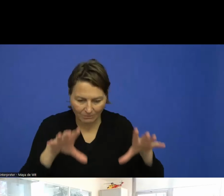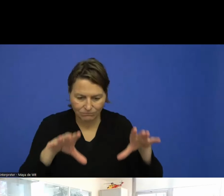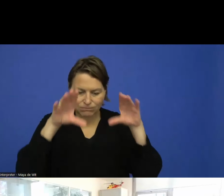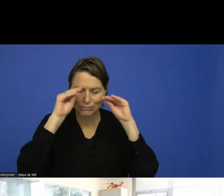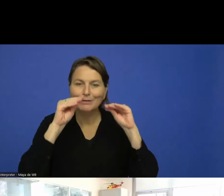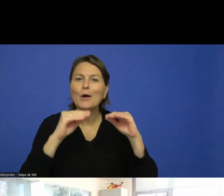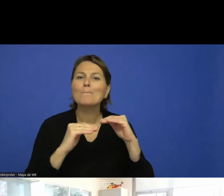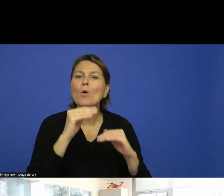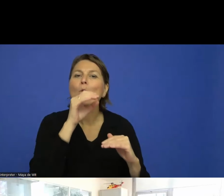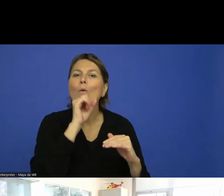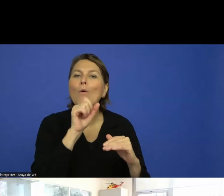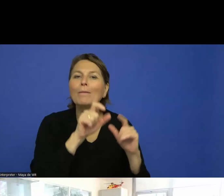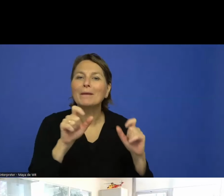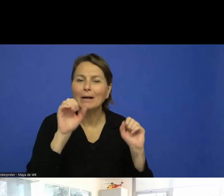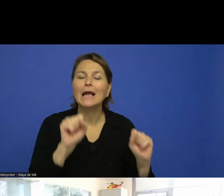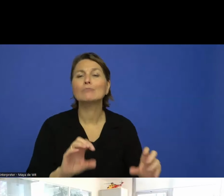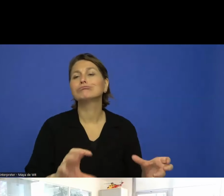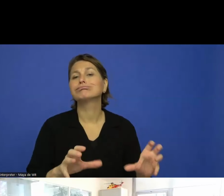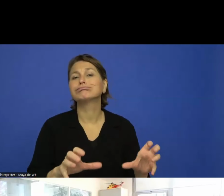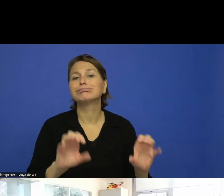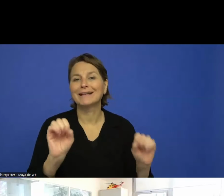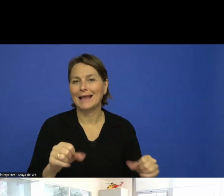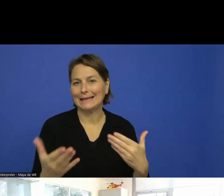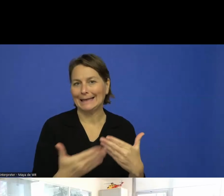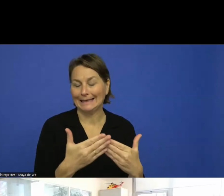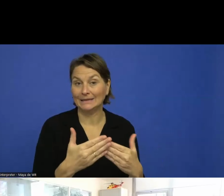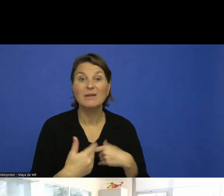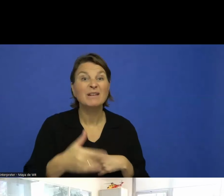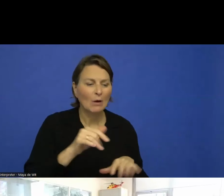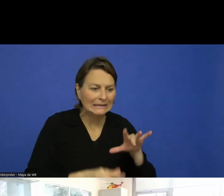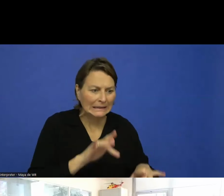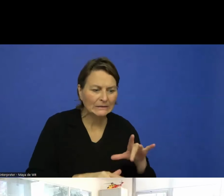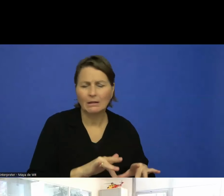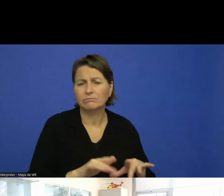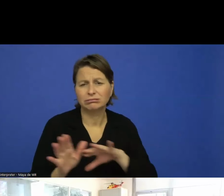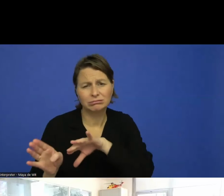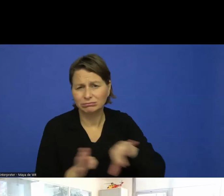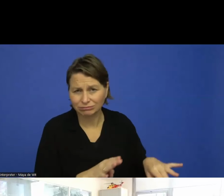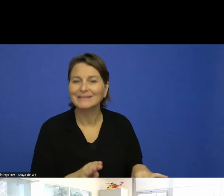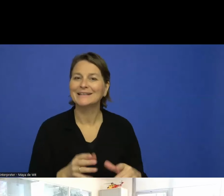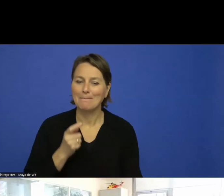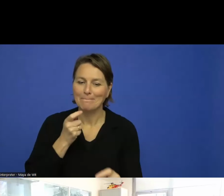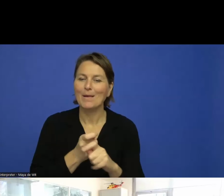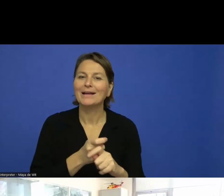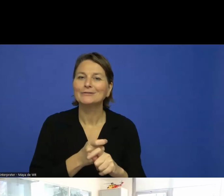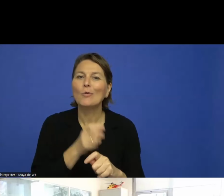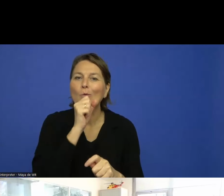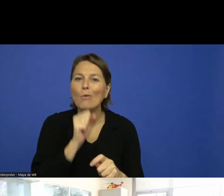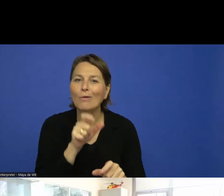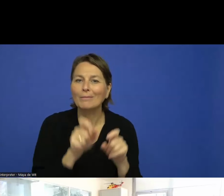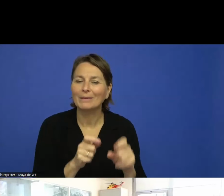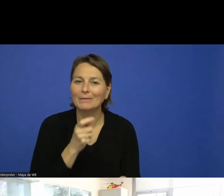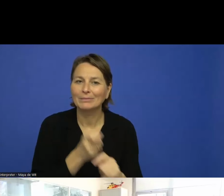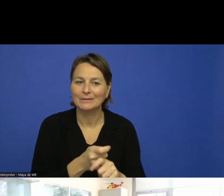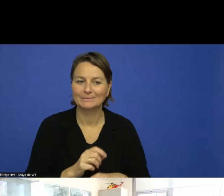to go from the analog to the digital. And it's through observations like that that we really realized it's not just